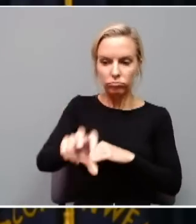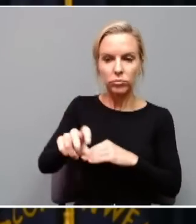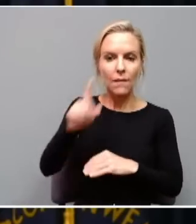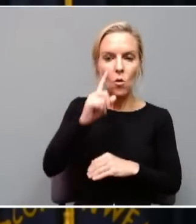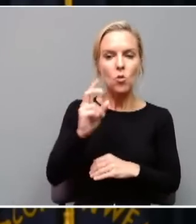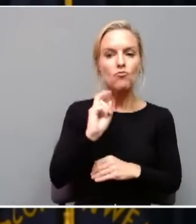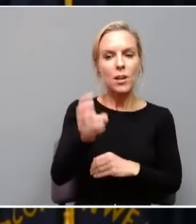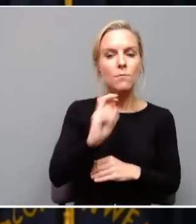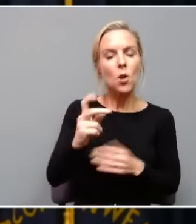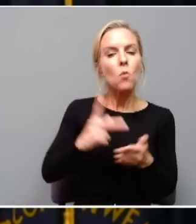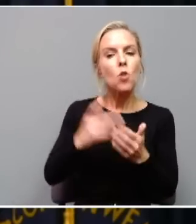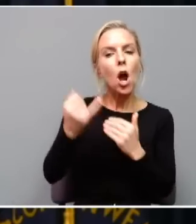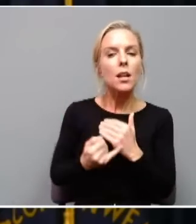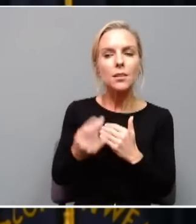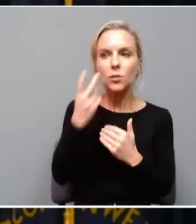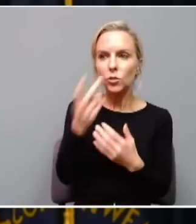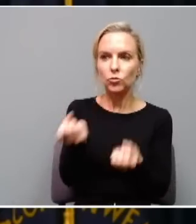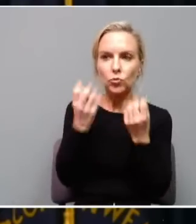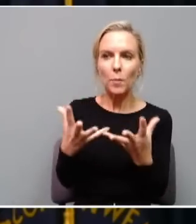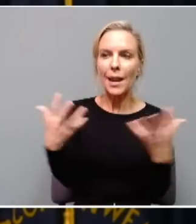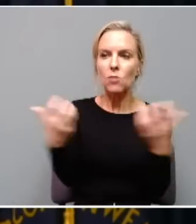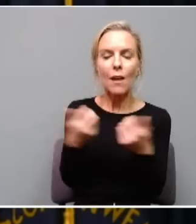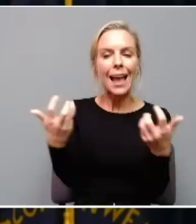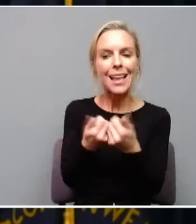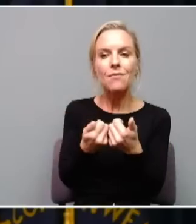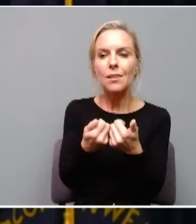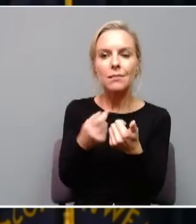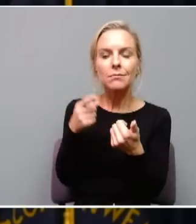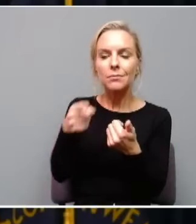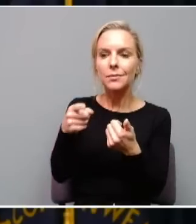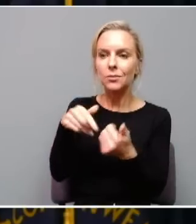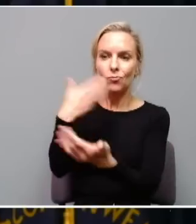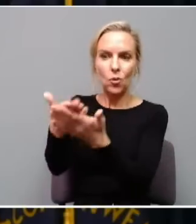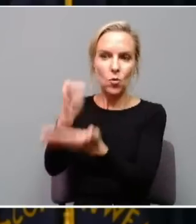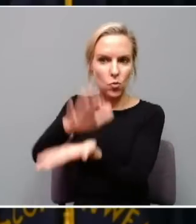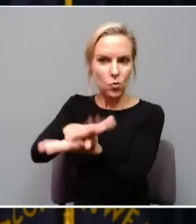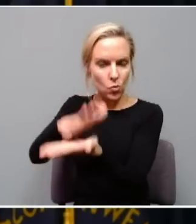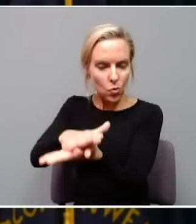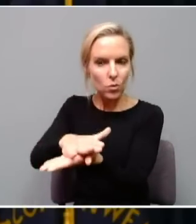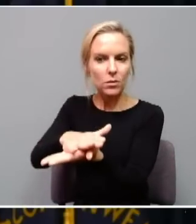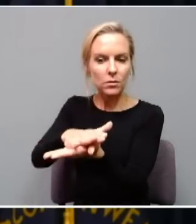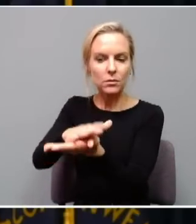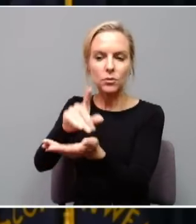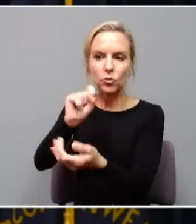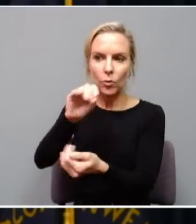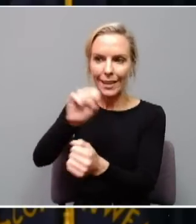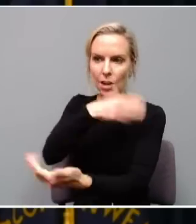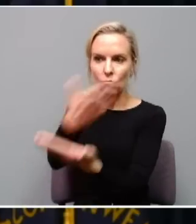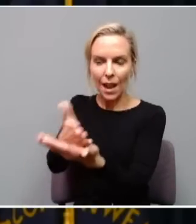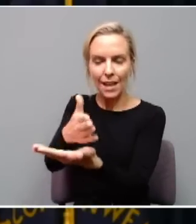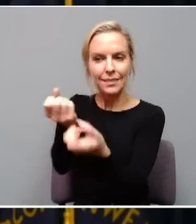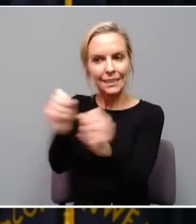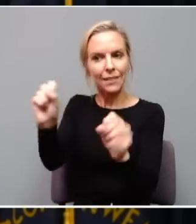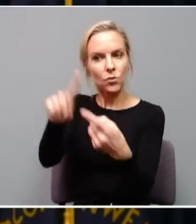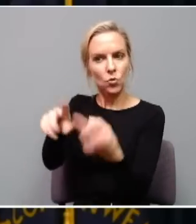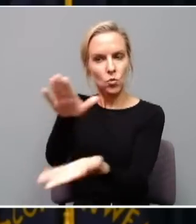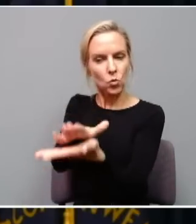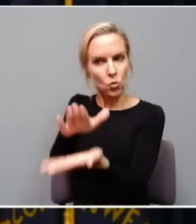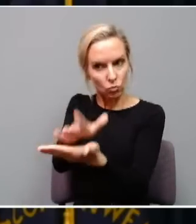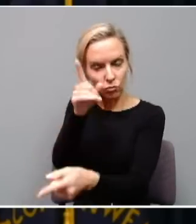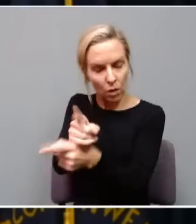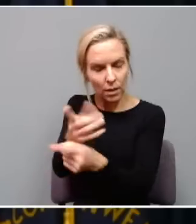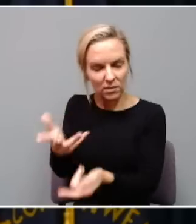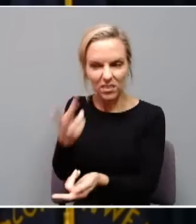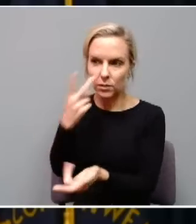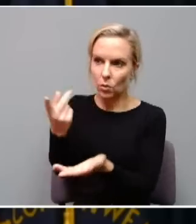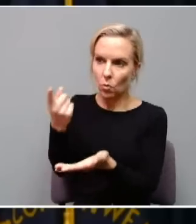where we've seen too many wrecks of people getting to school, wanting them to get safely at school. And you look at what happened